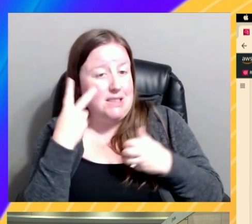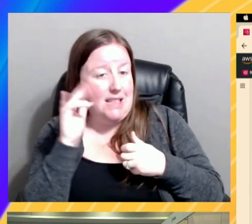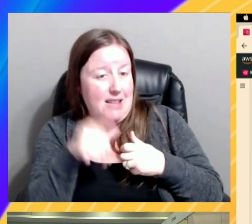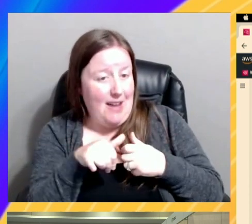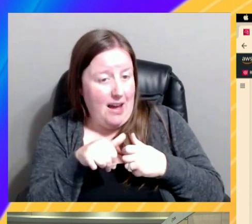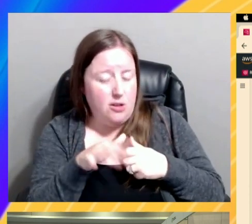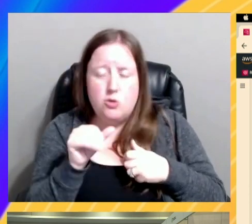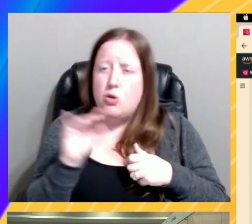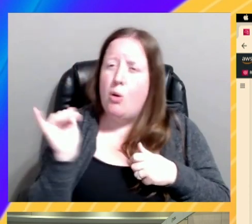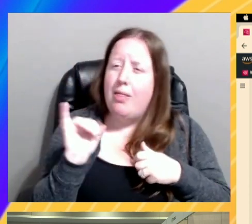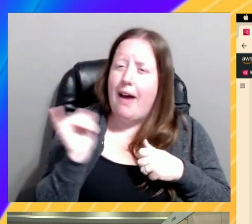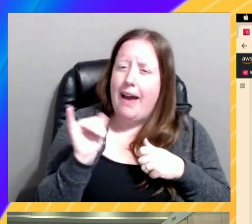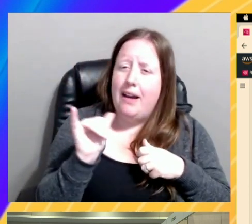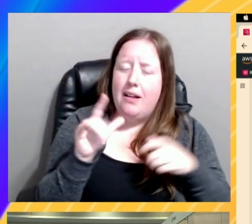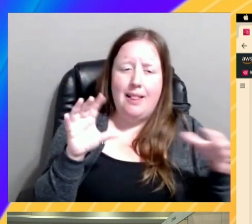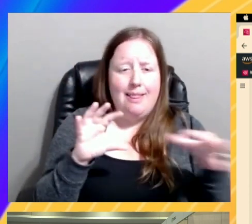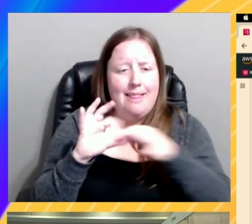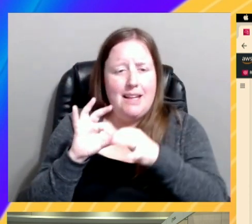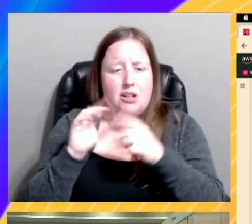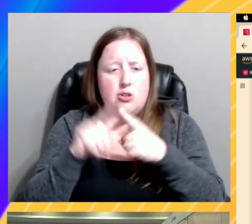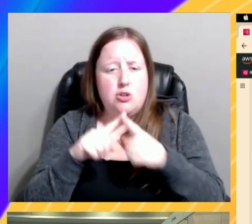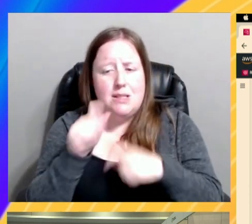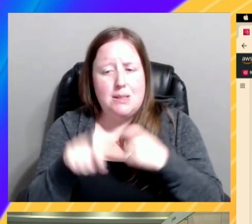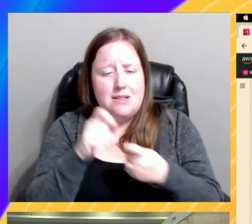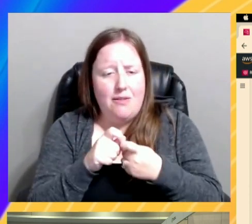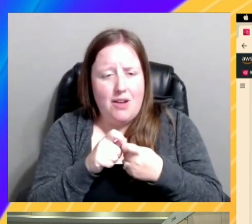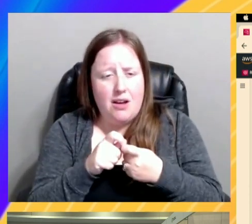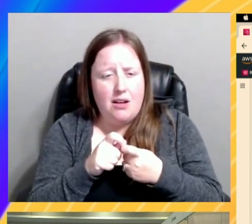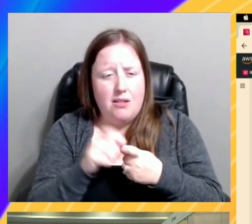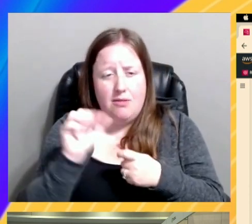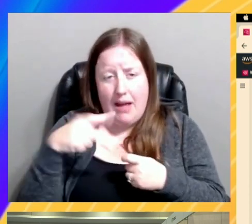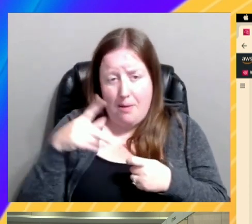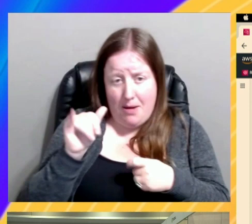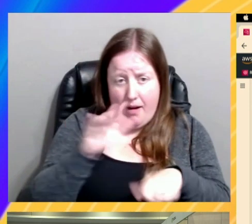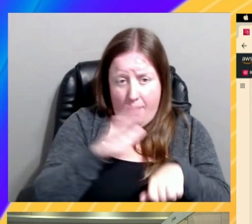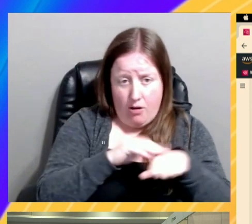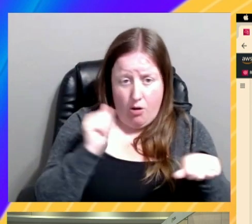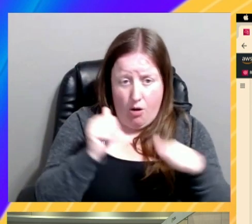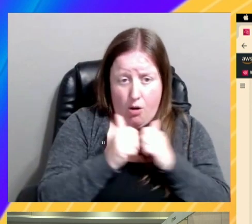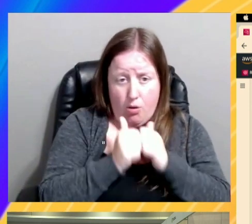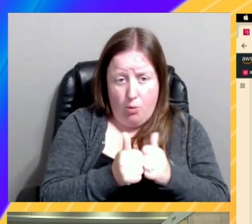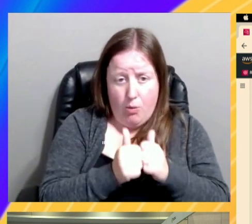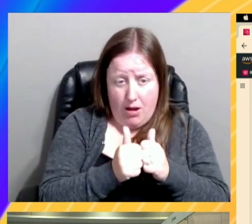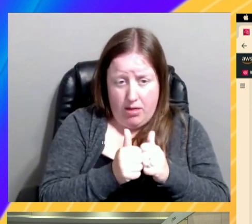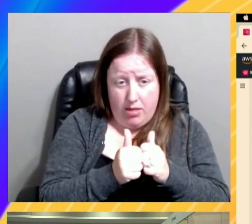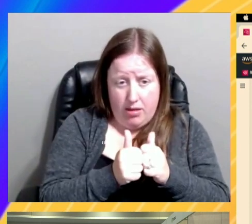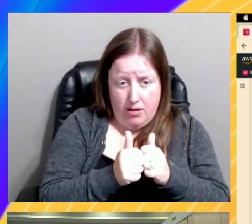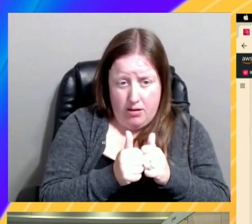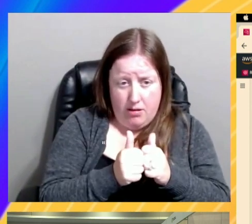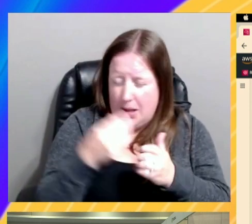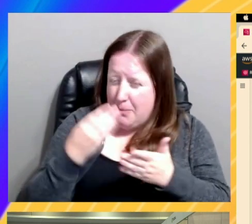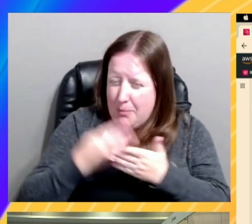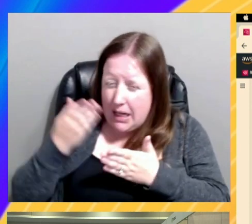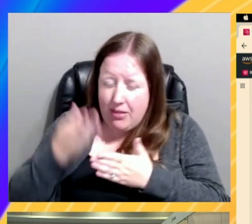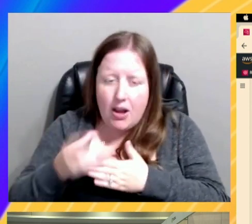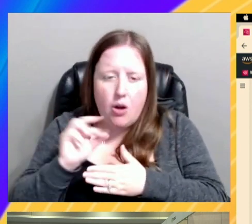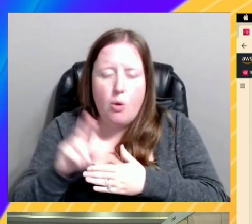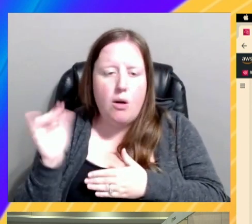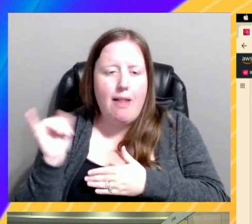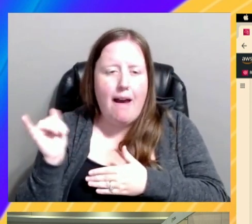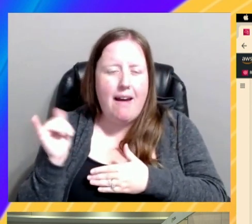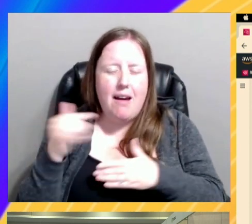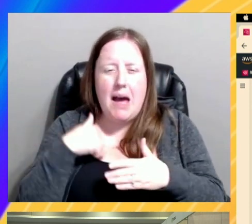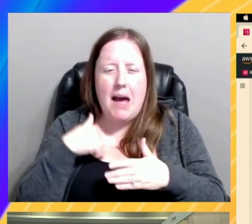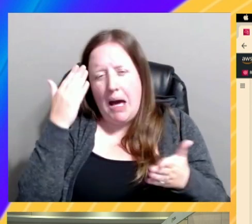linked to like a certain API call with Bunny in it or something? Or there's like, I imagine there's probably